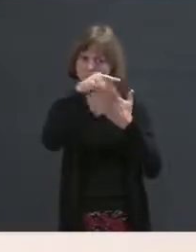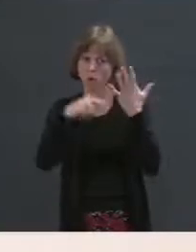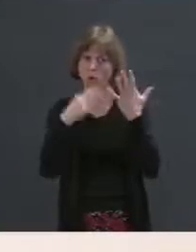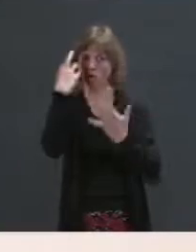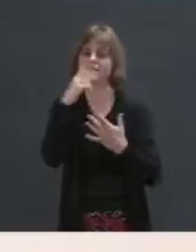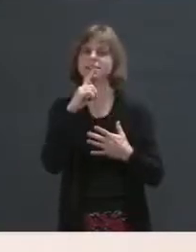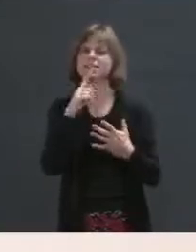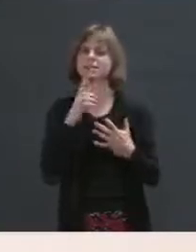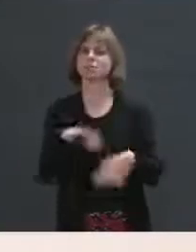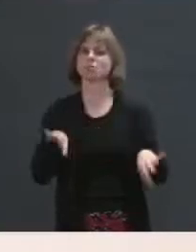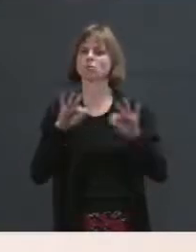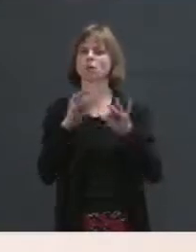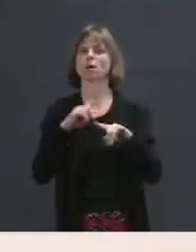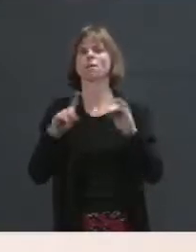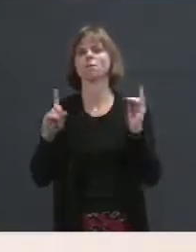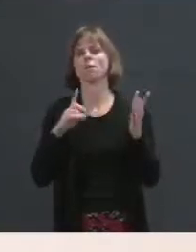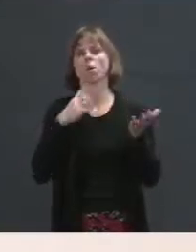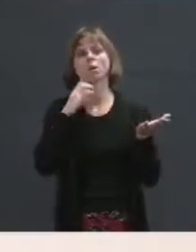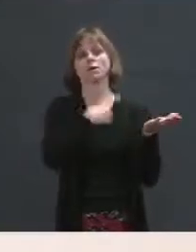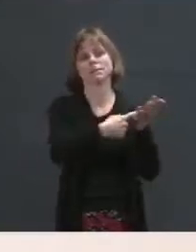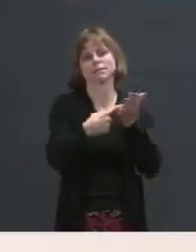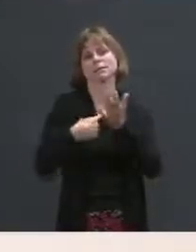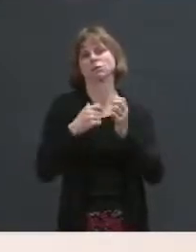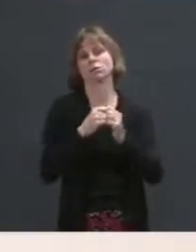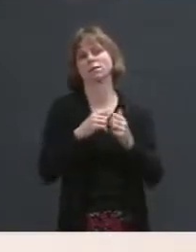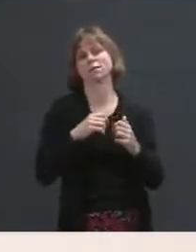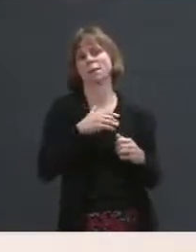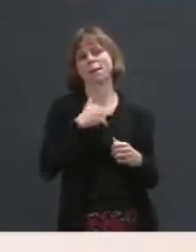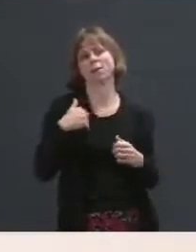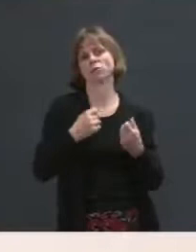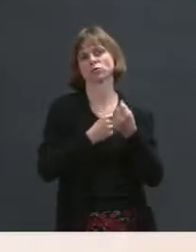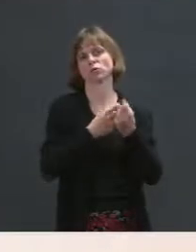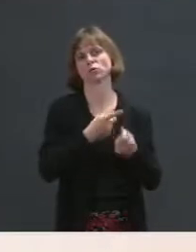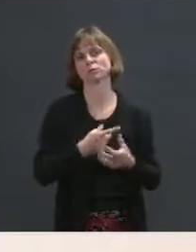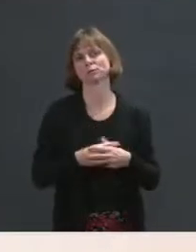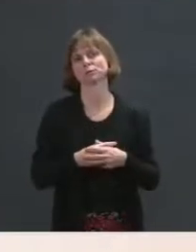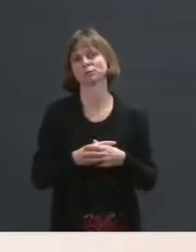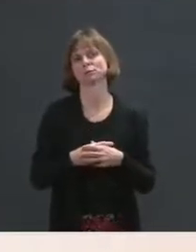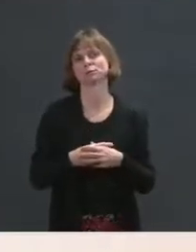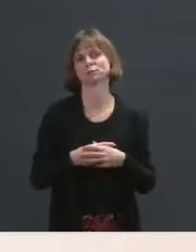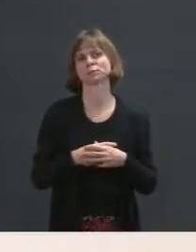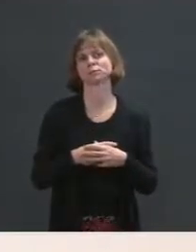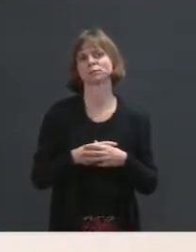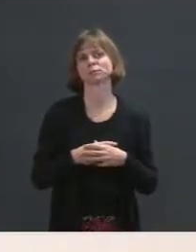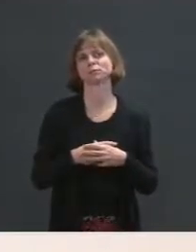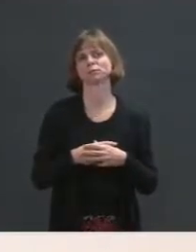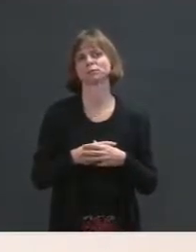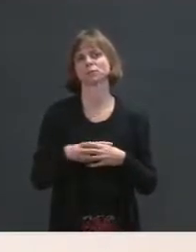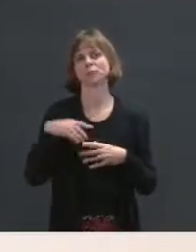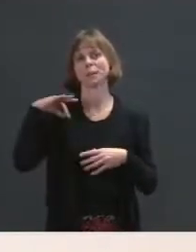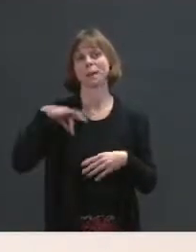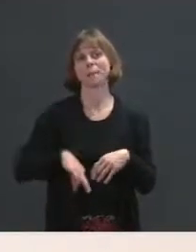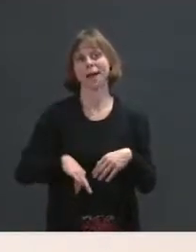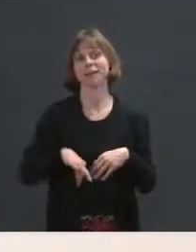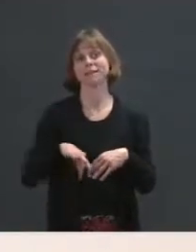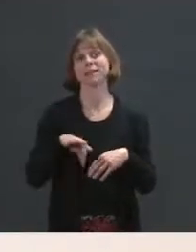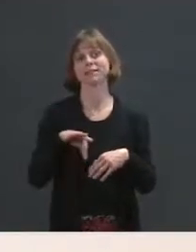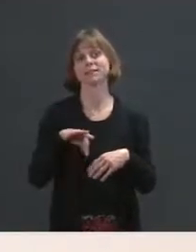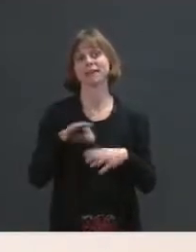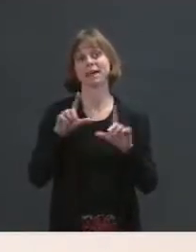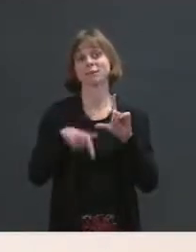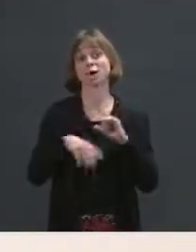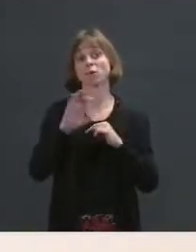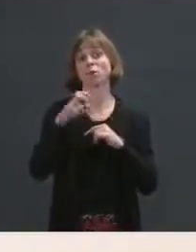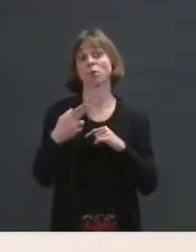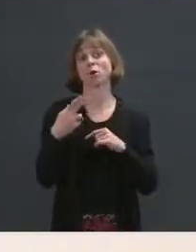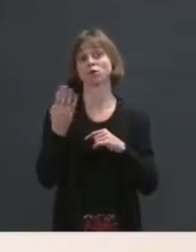different components of what members support. And then if I could just one more, as you know, the UI benefits expire March 14th. Mm-hmm.